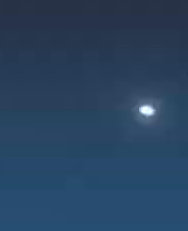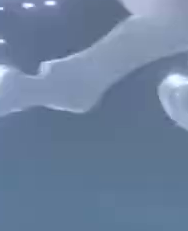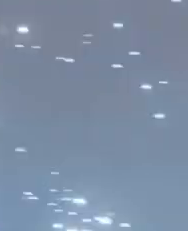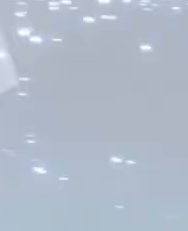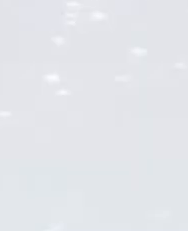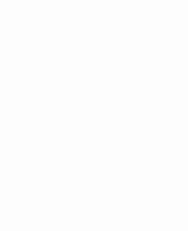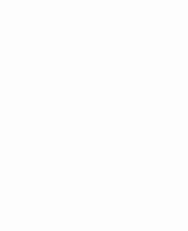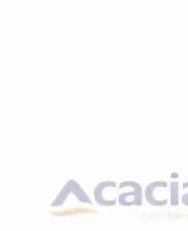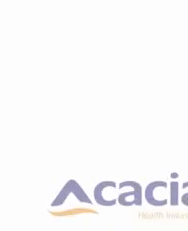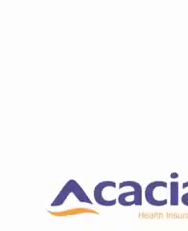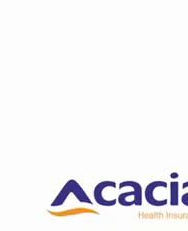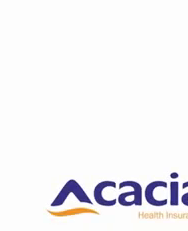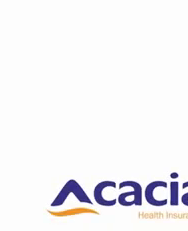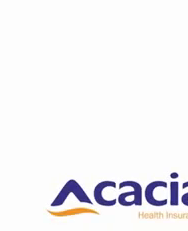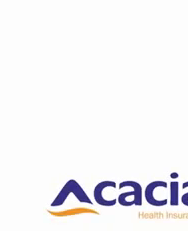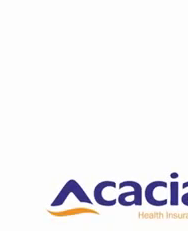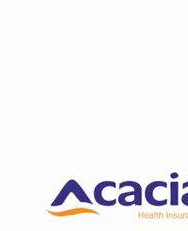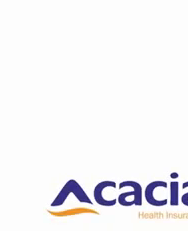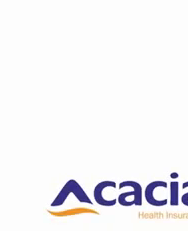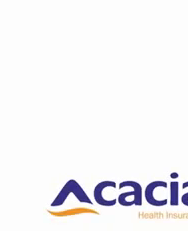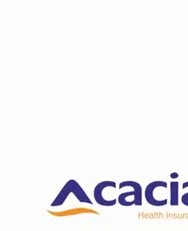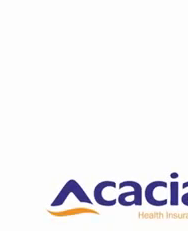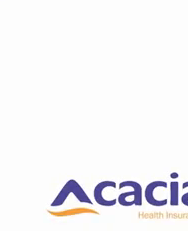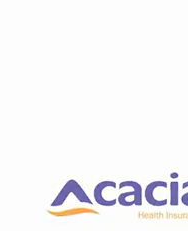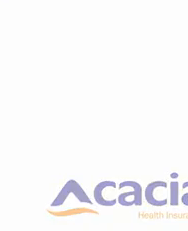Enterprise, your advantage.